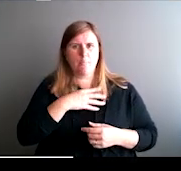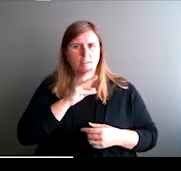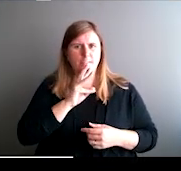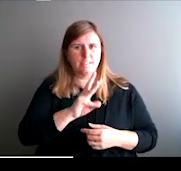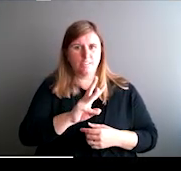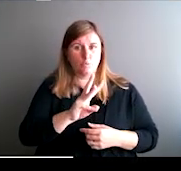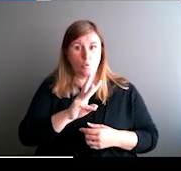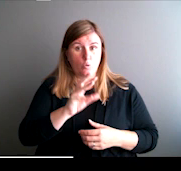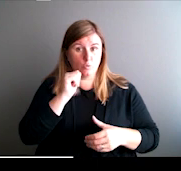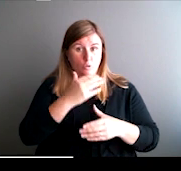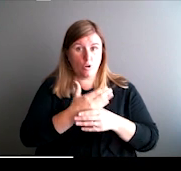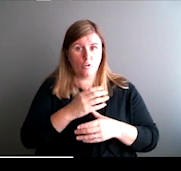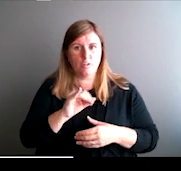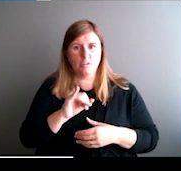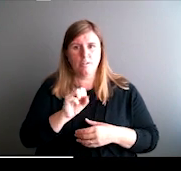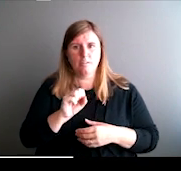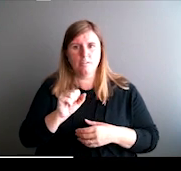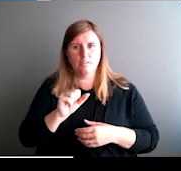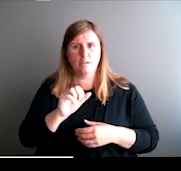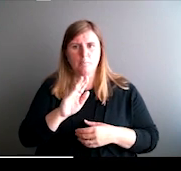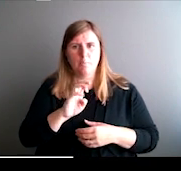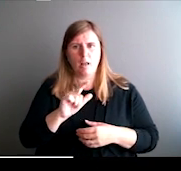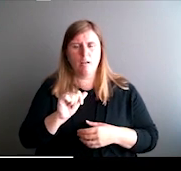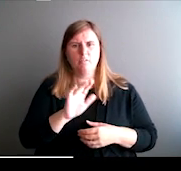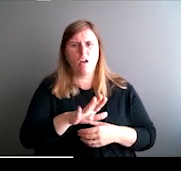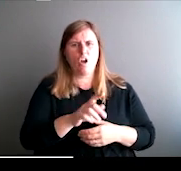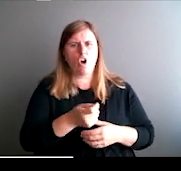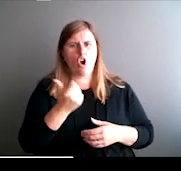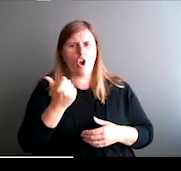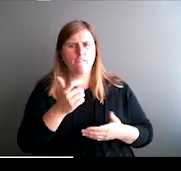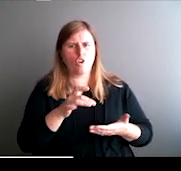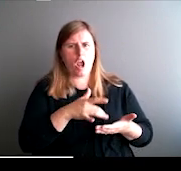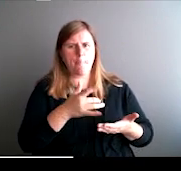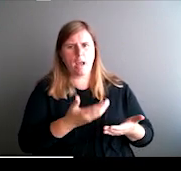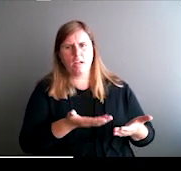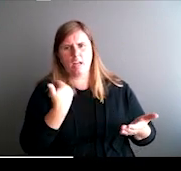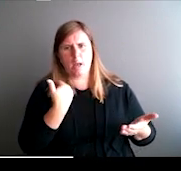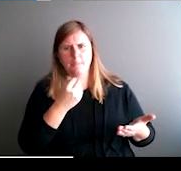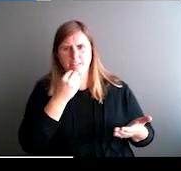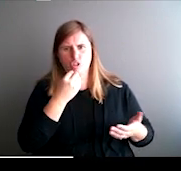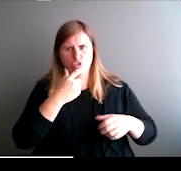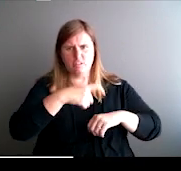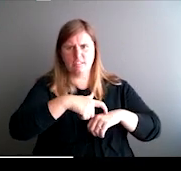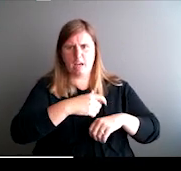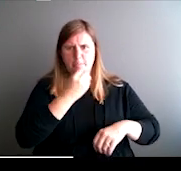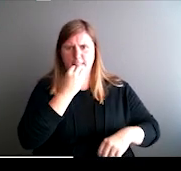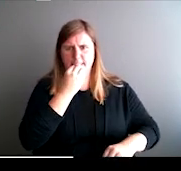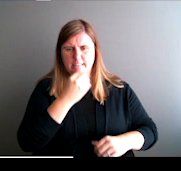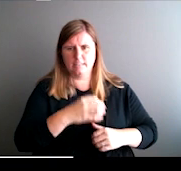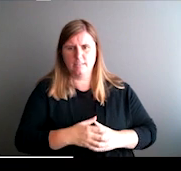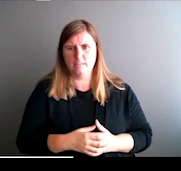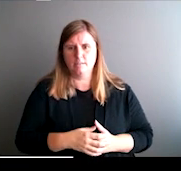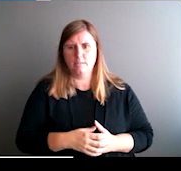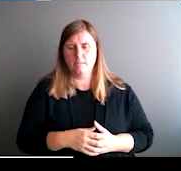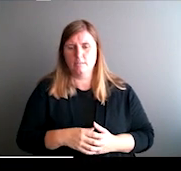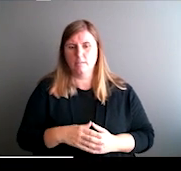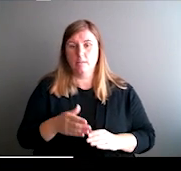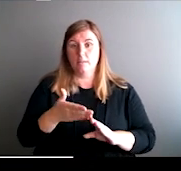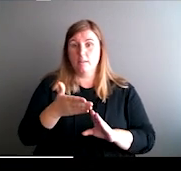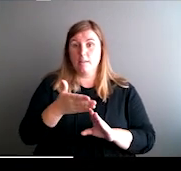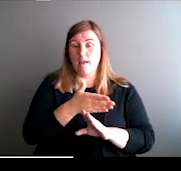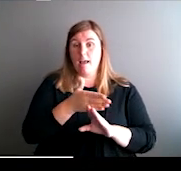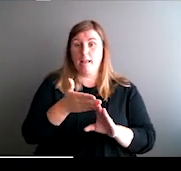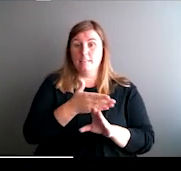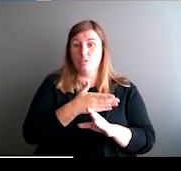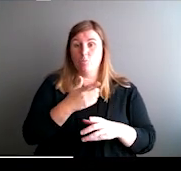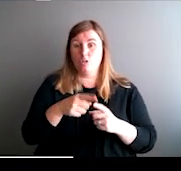daughter, Isabel, get off your iPad and come here to dinner, it's time to eat. The antecedent to